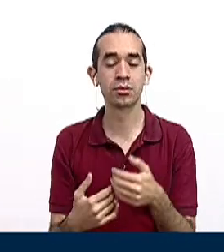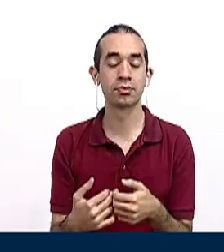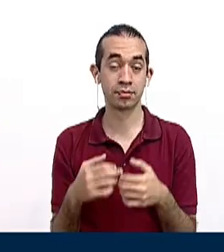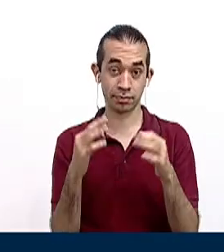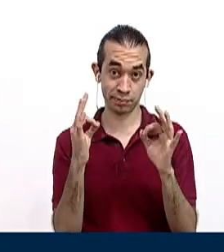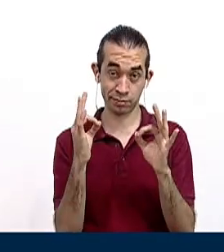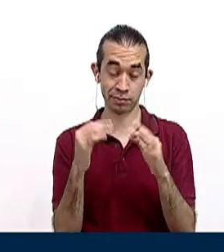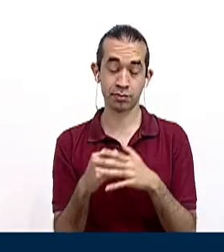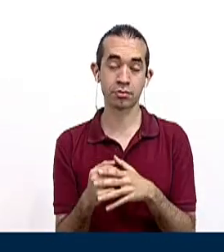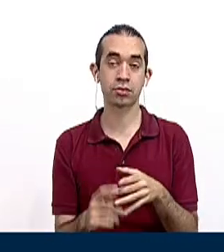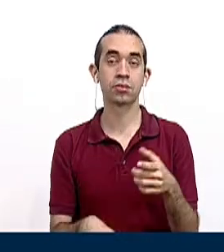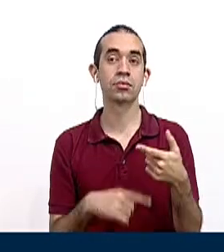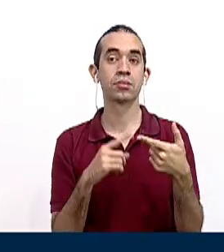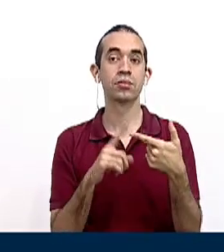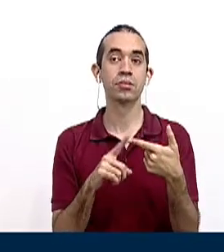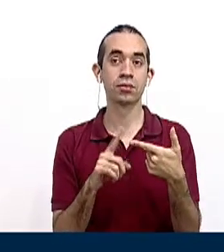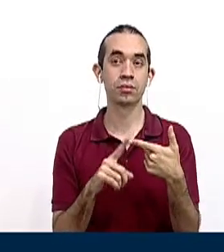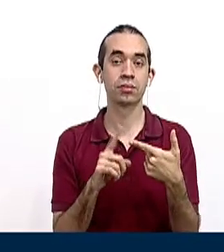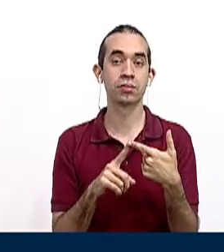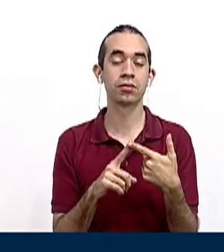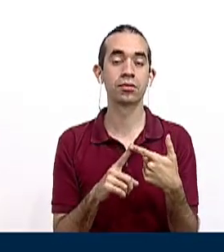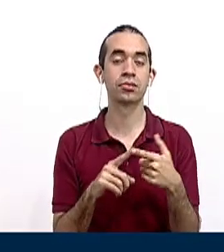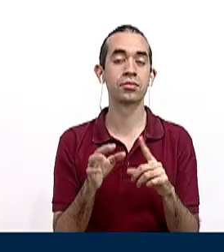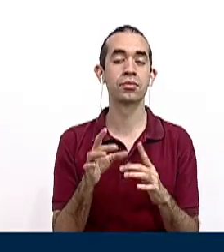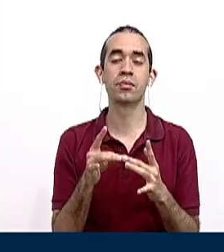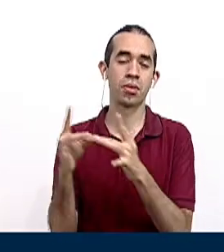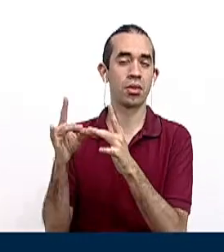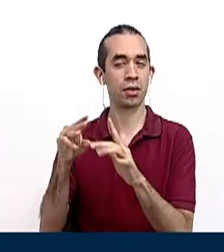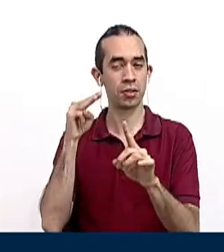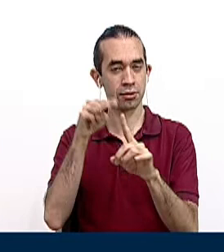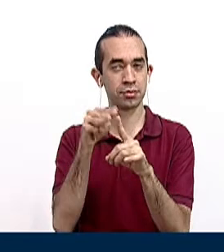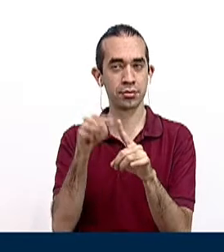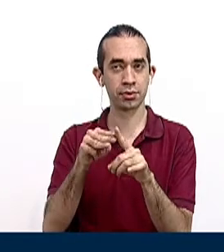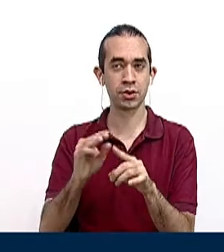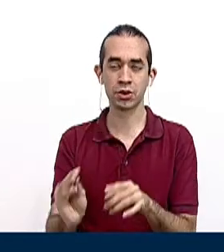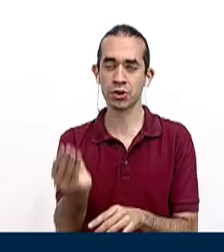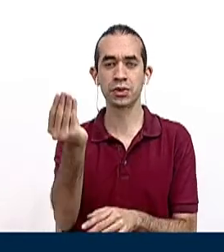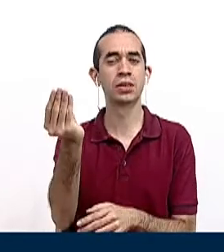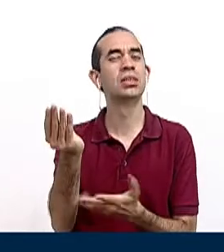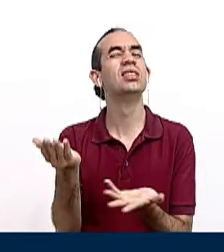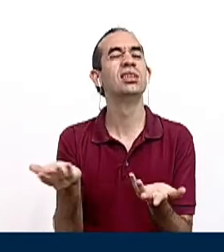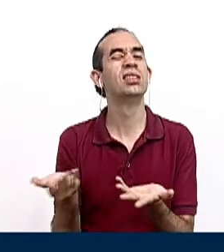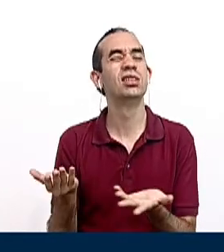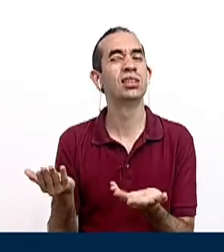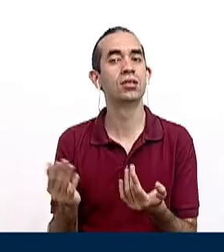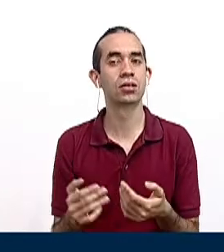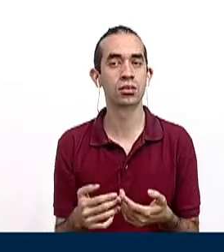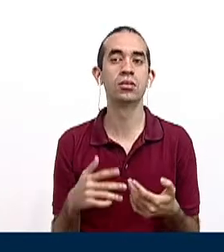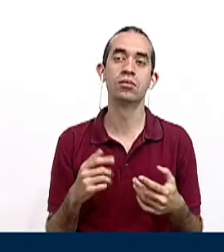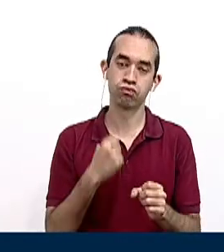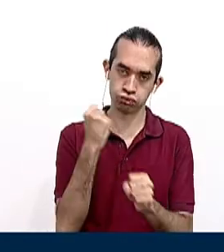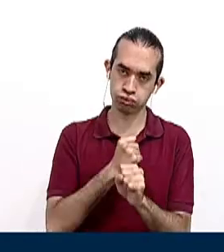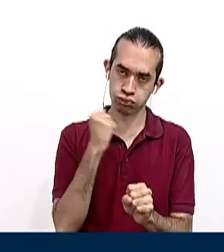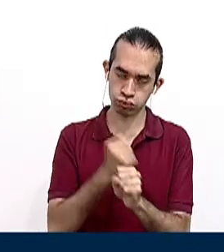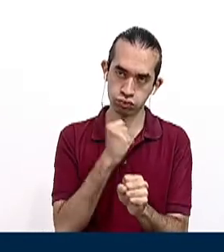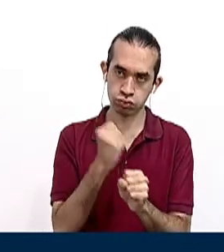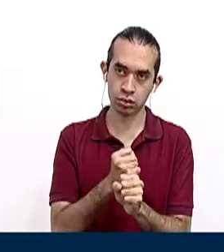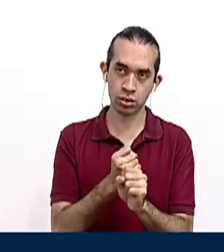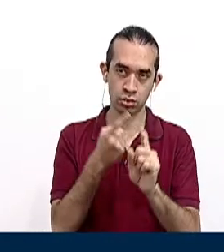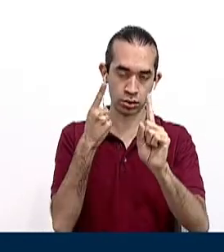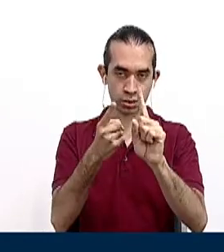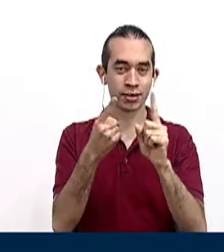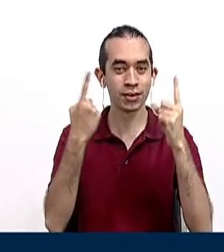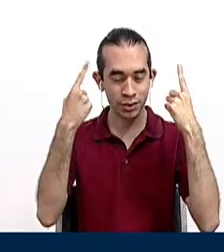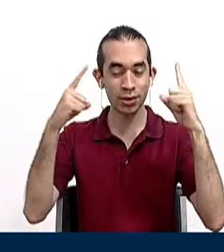right? And number 2, Kaufman's main message is for young people to work hard